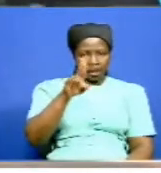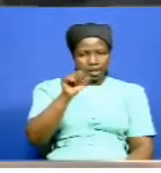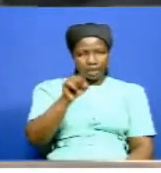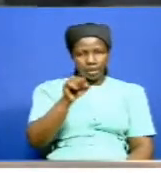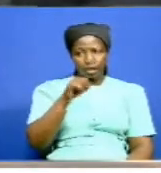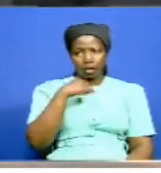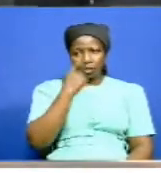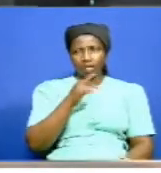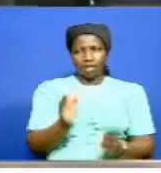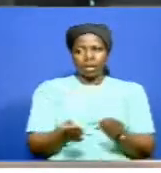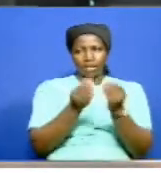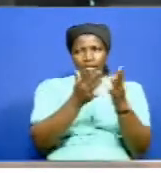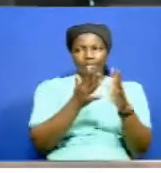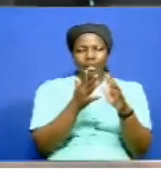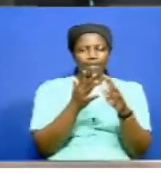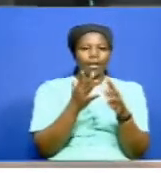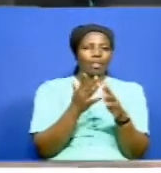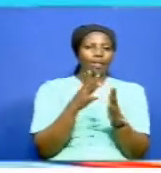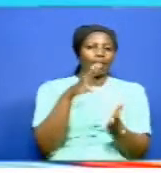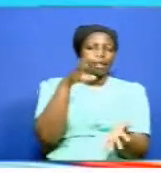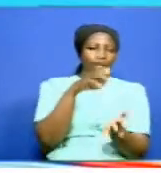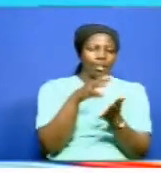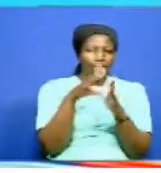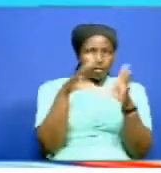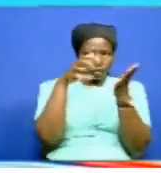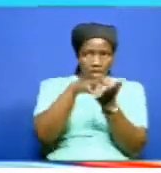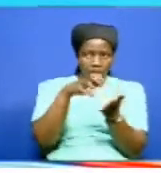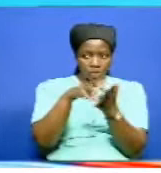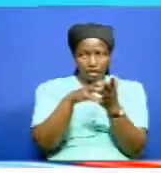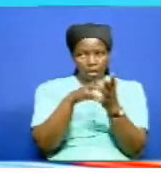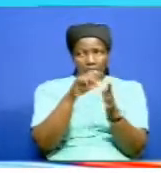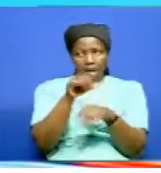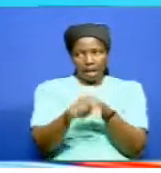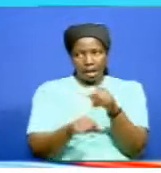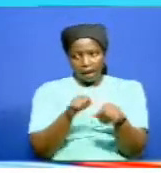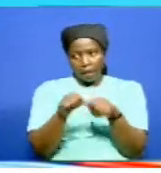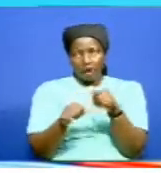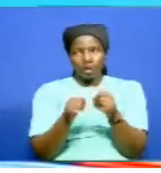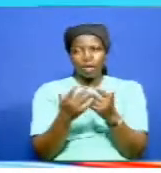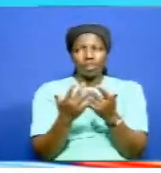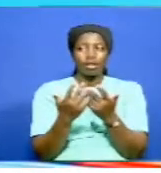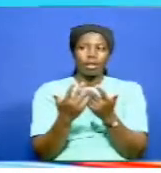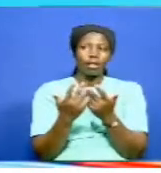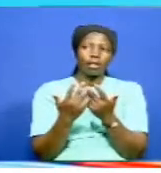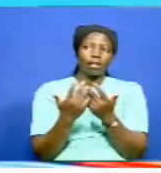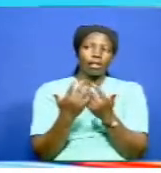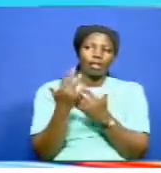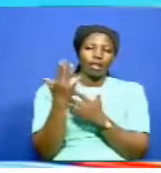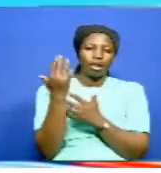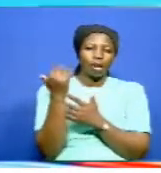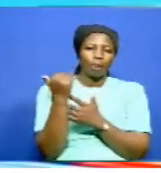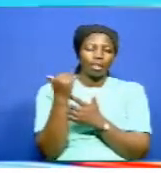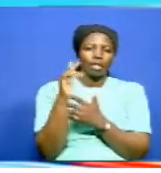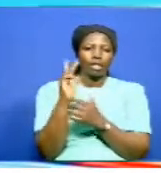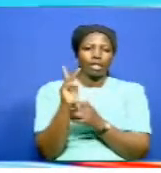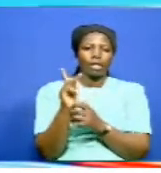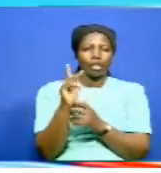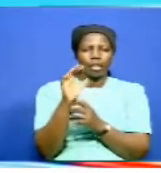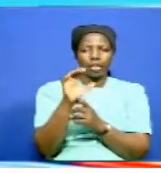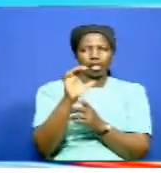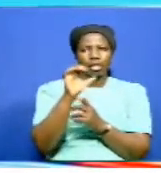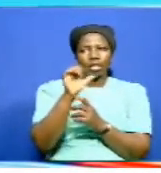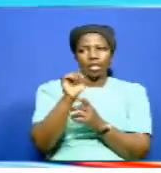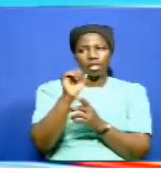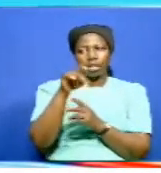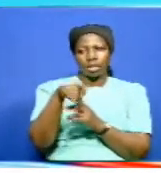giving the state of address in regards to the upcoming Kenya Certificate of Primary and Kenya Certificate